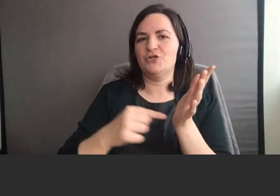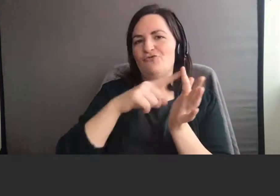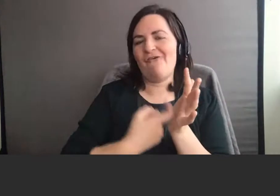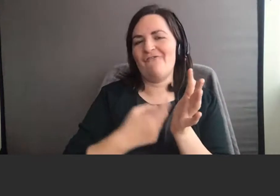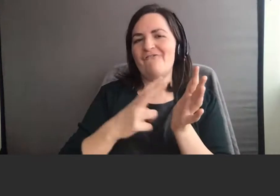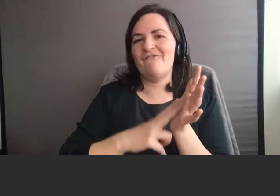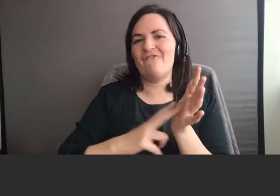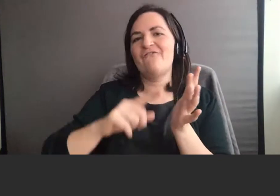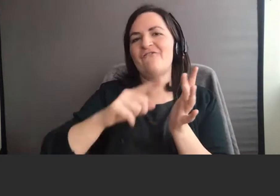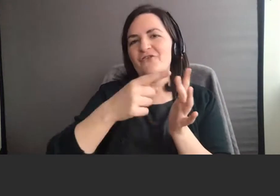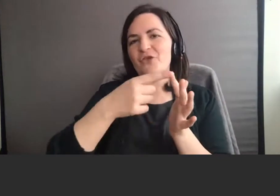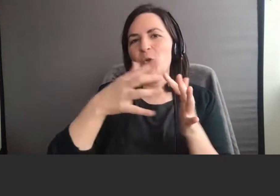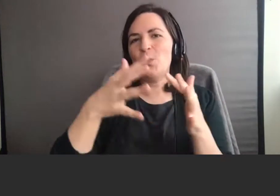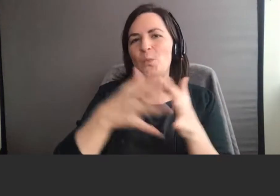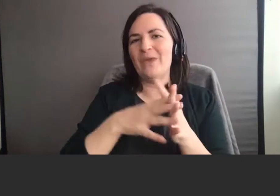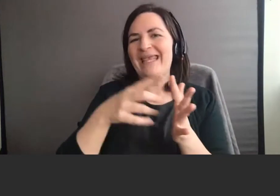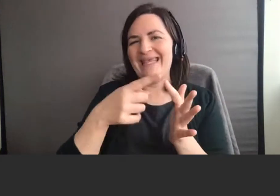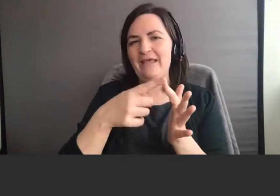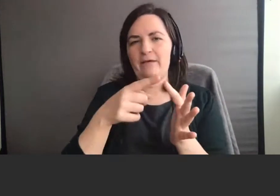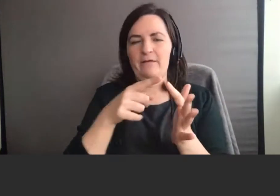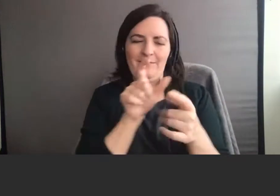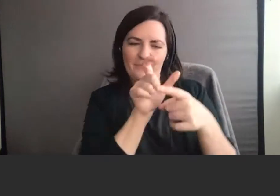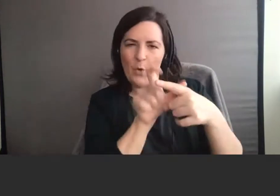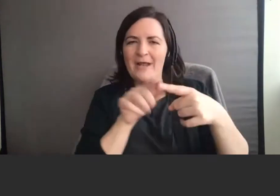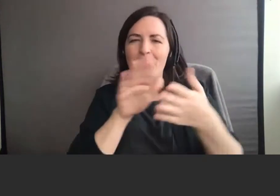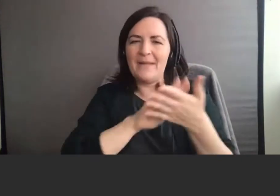V-I-E-W-E-E, interviewee, the person that you interview.